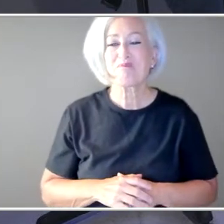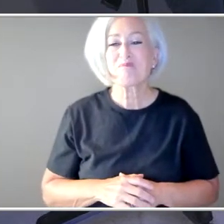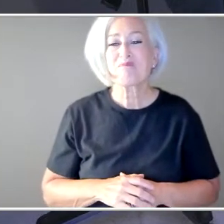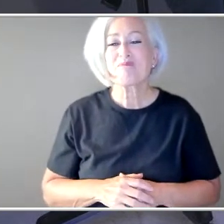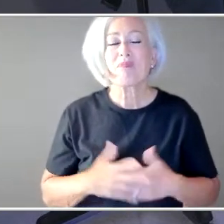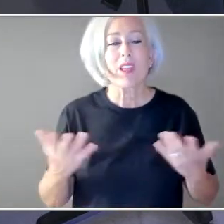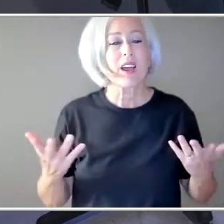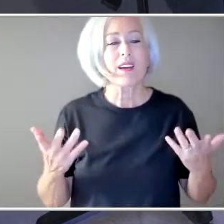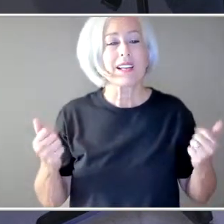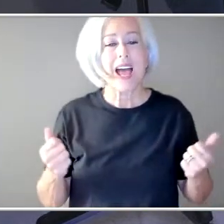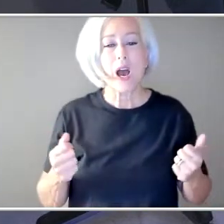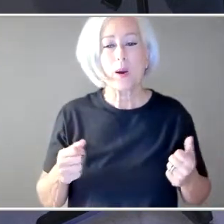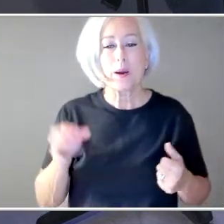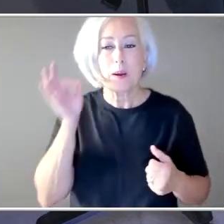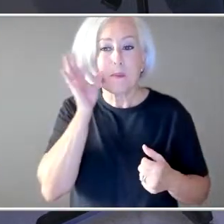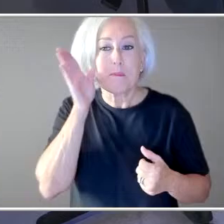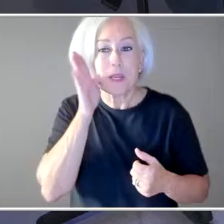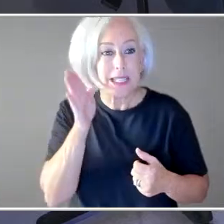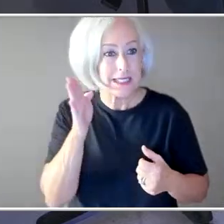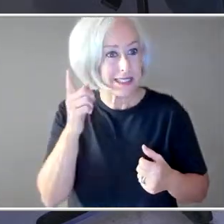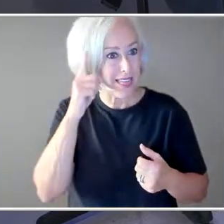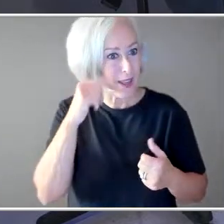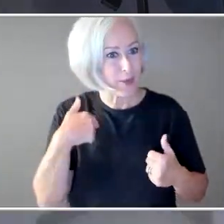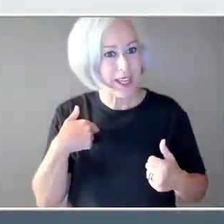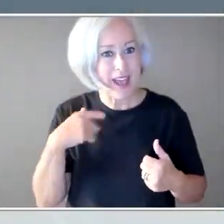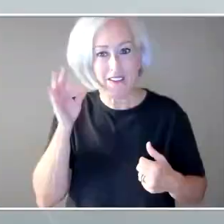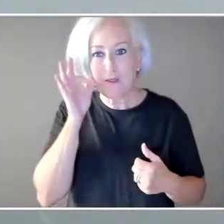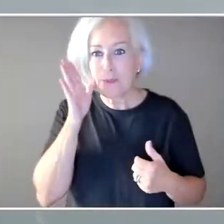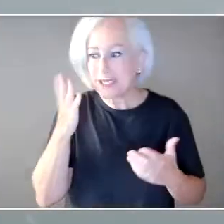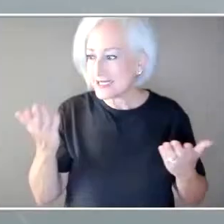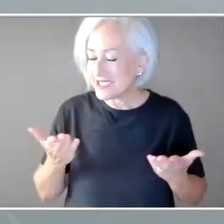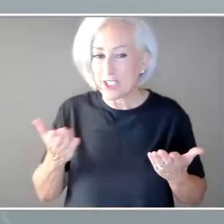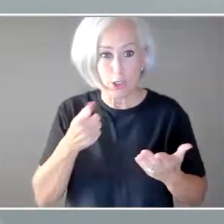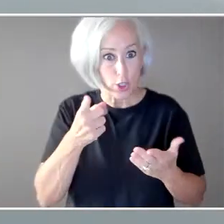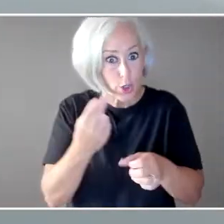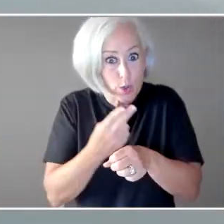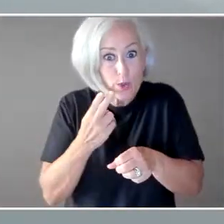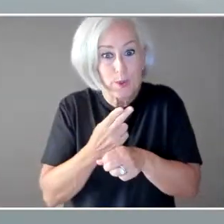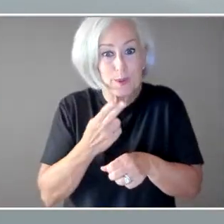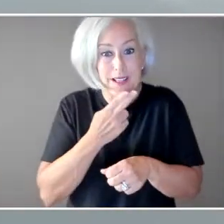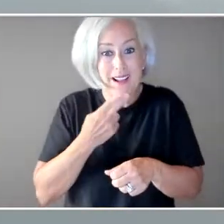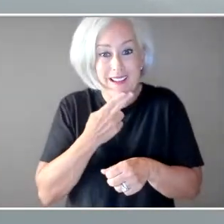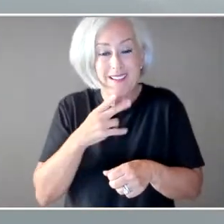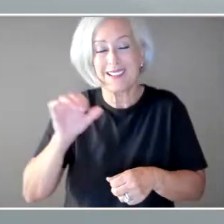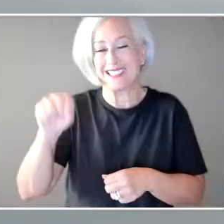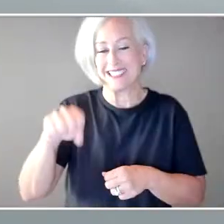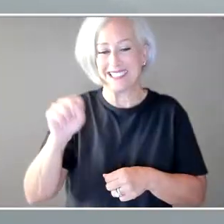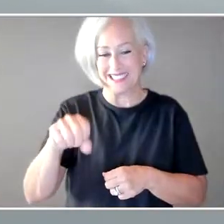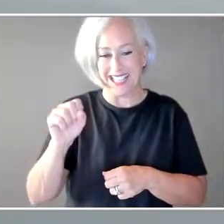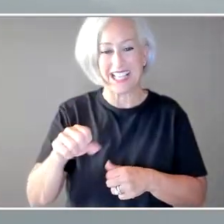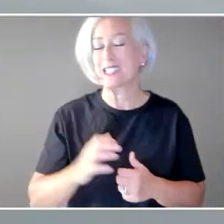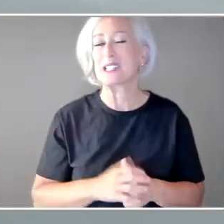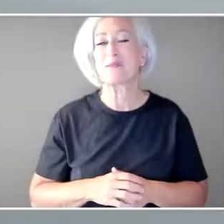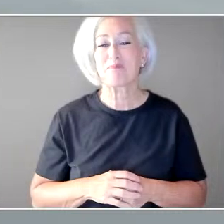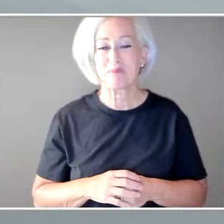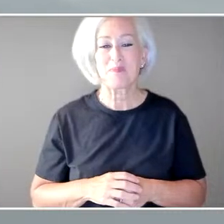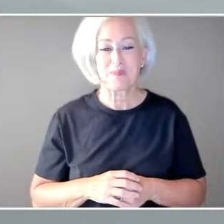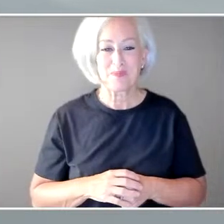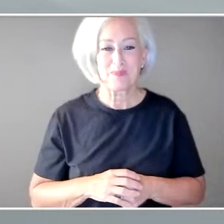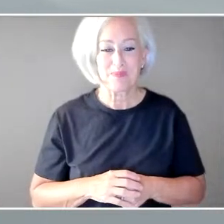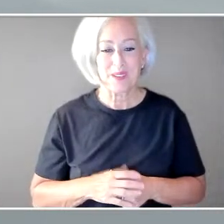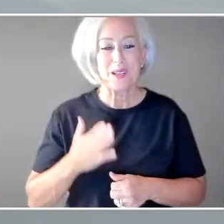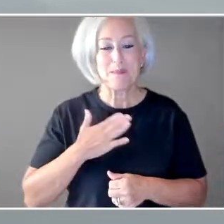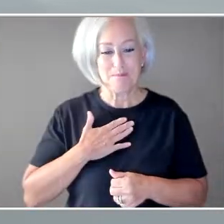There's a beehive here on the campus. Do you use honey in the class, I take it? We do. So my students